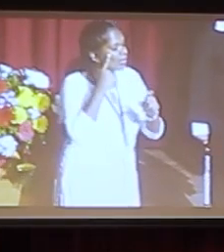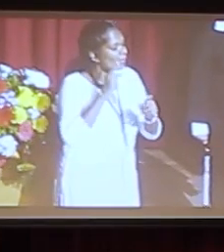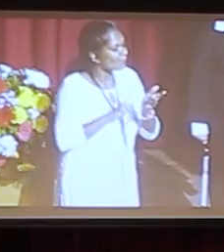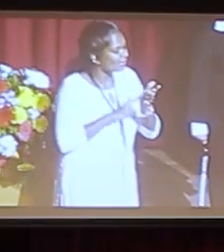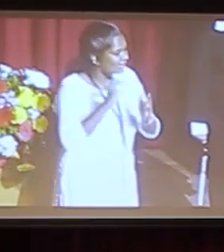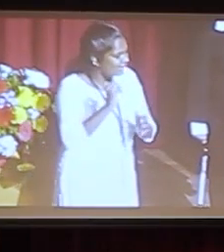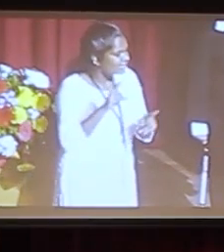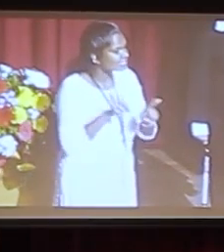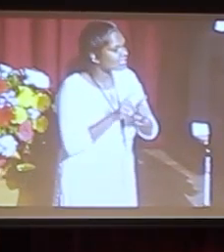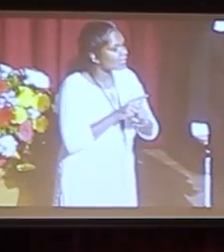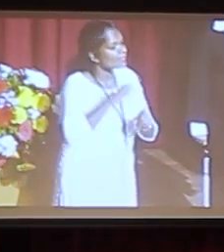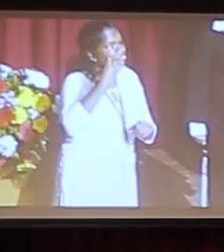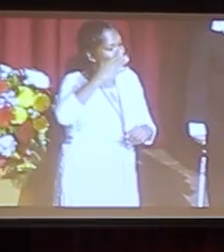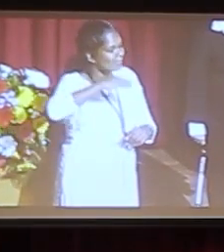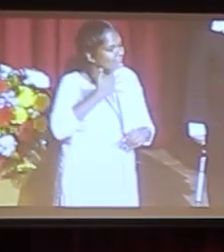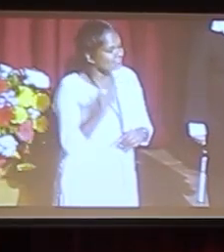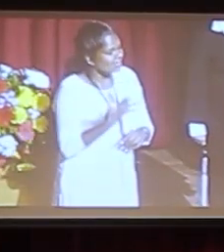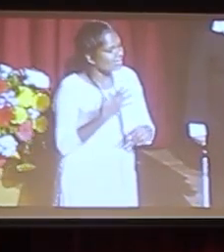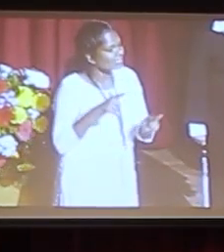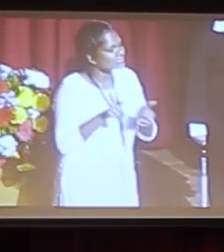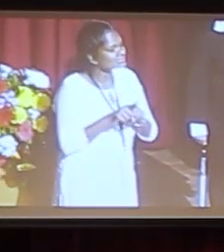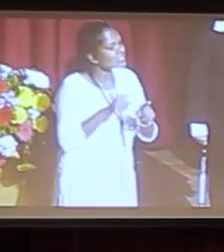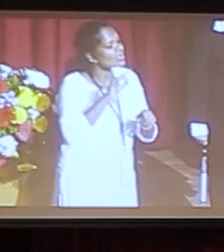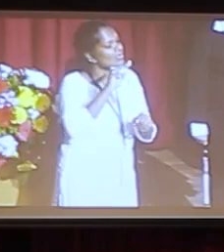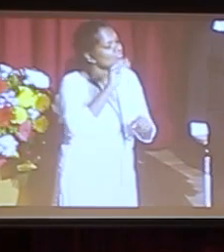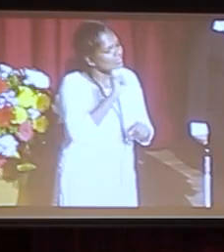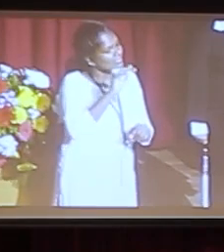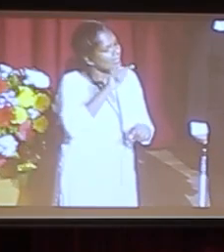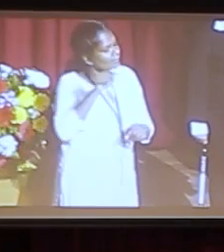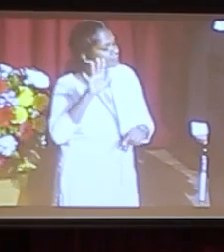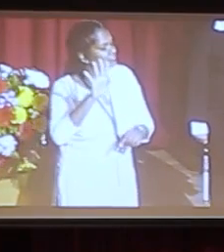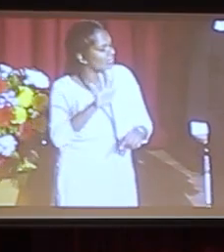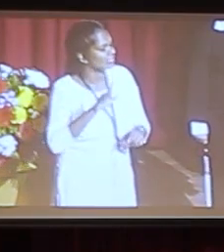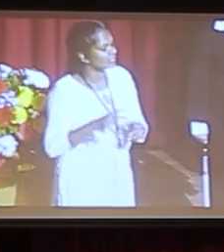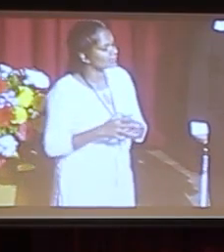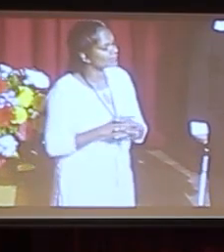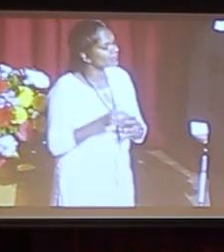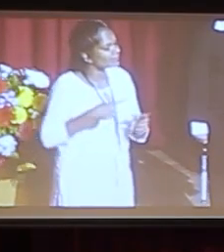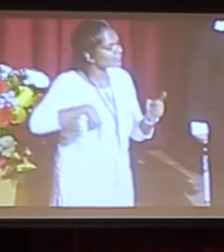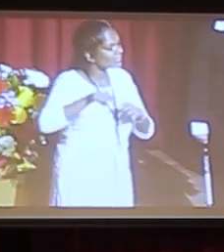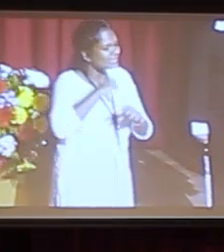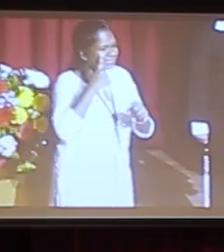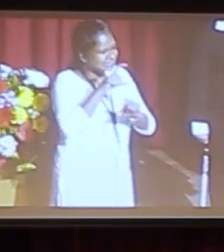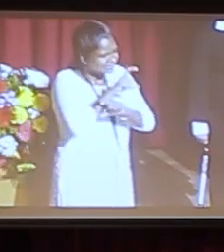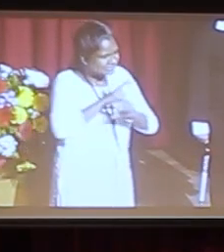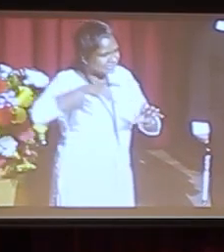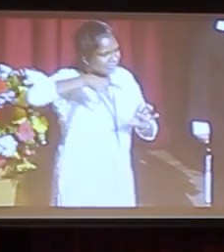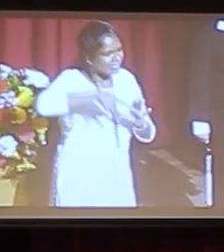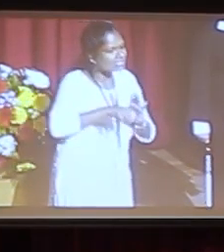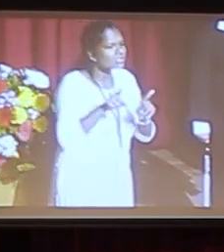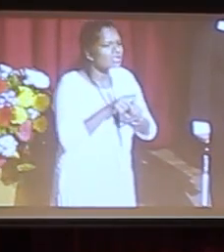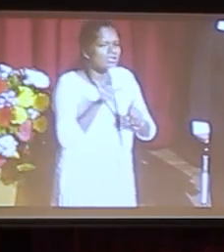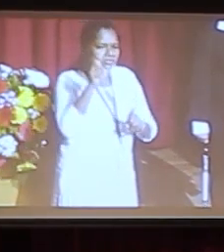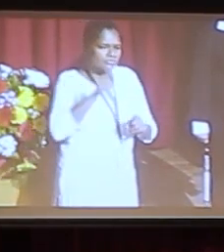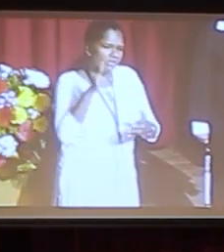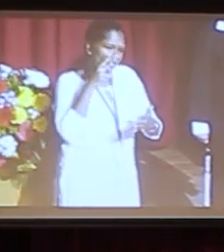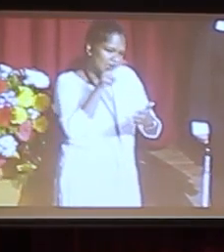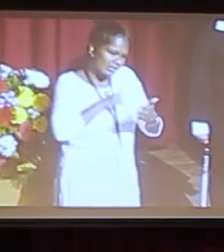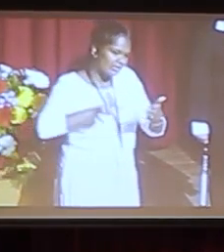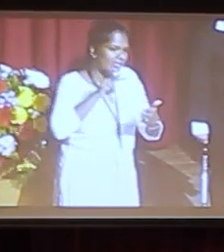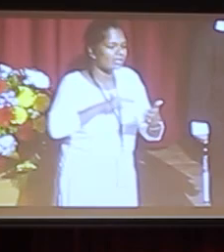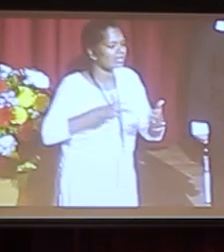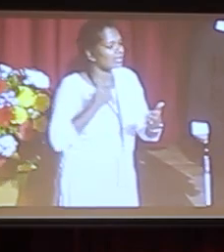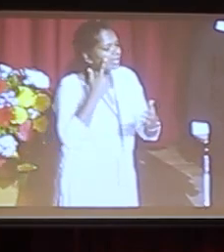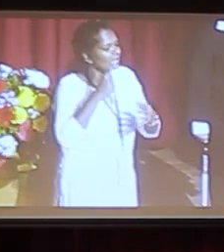So 4/5 m is basically 4/5 m. So in such detail, the student will be able to read